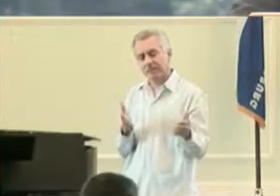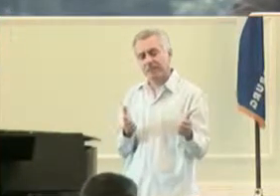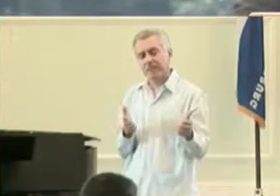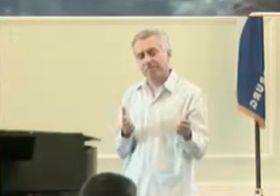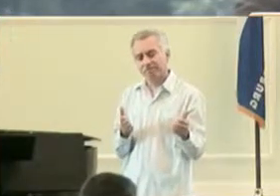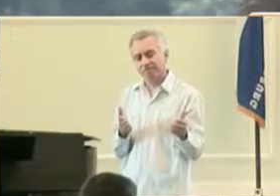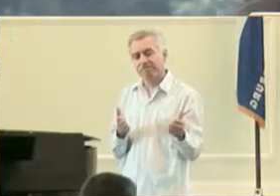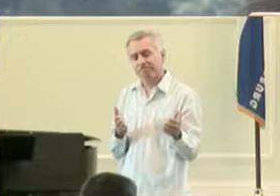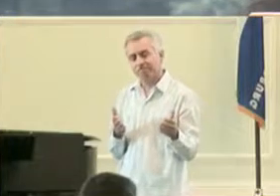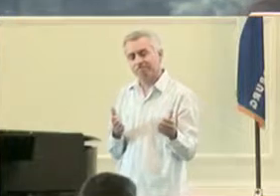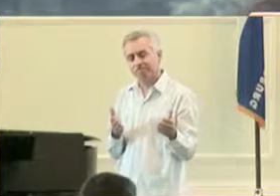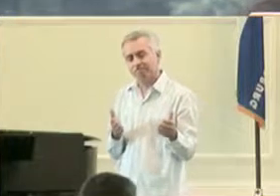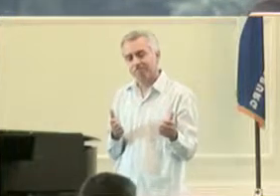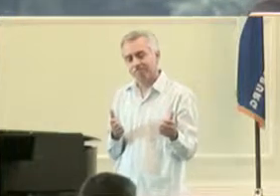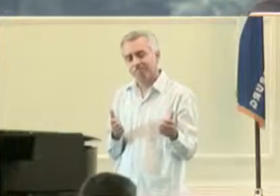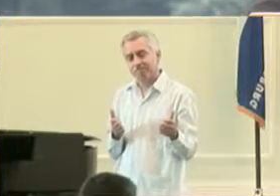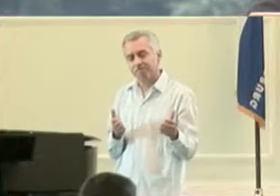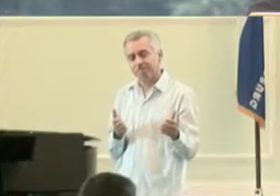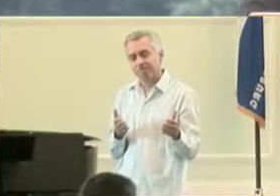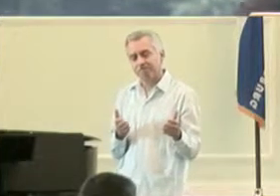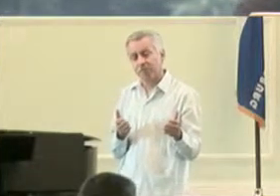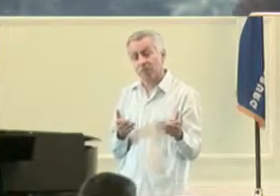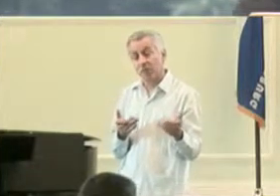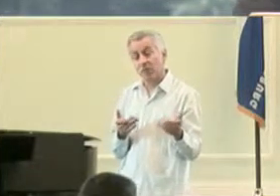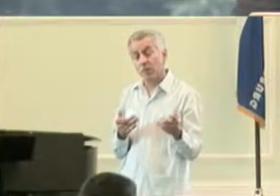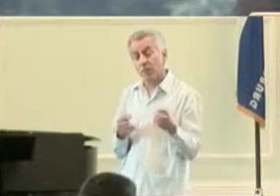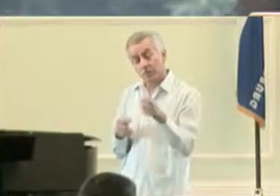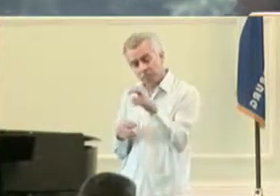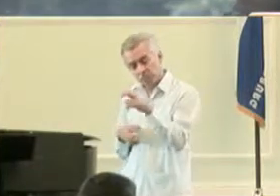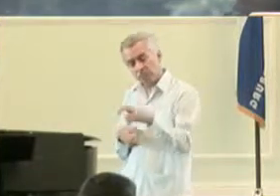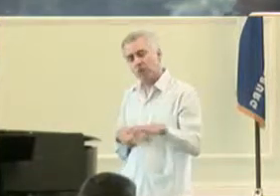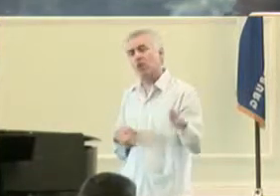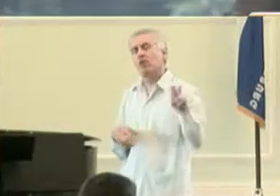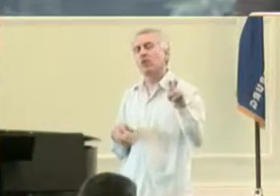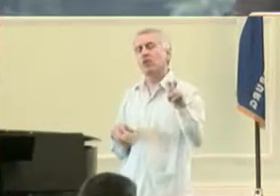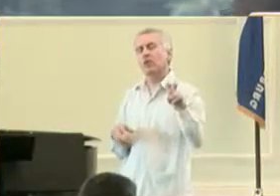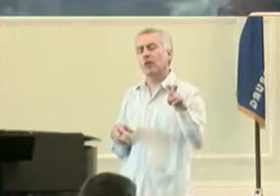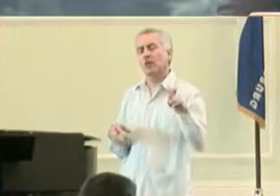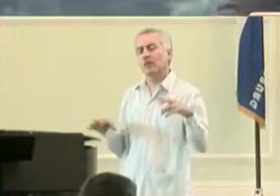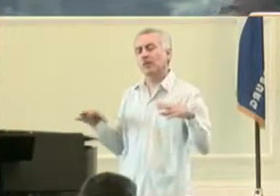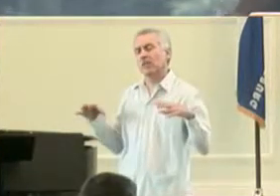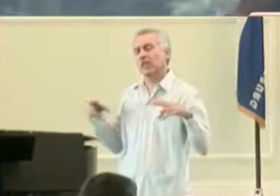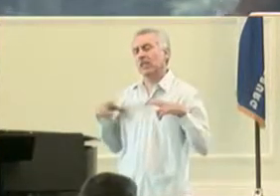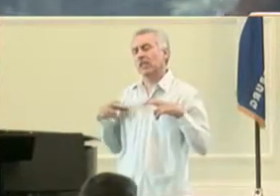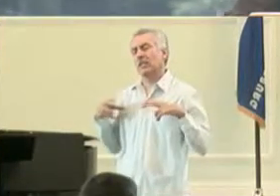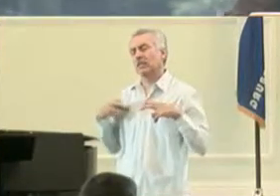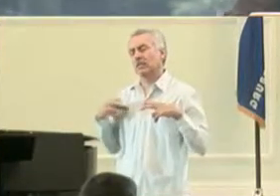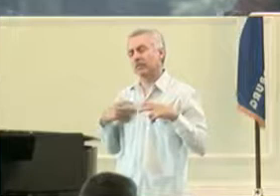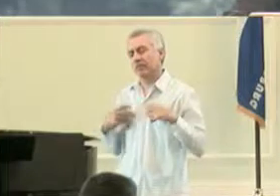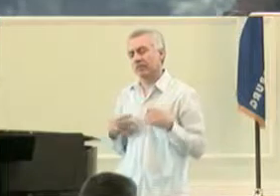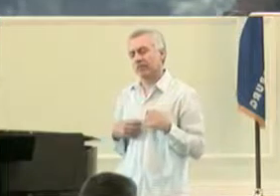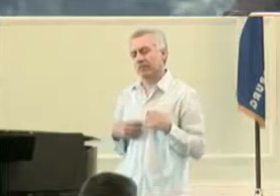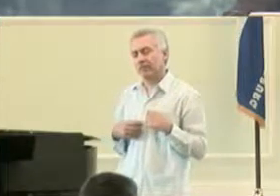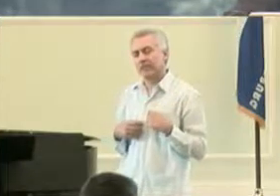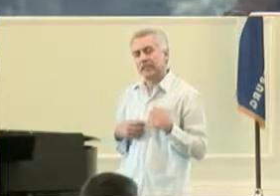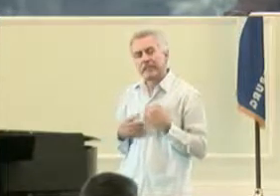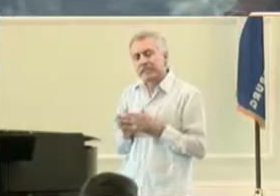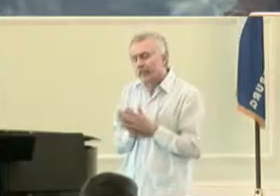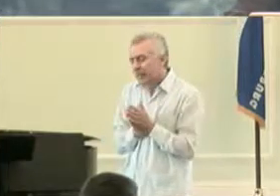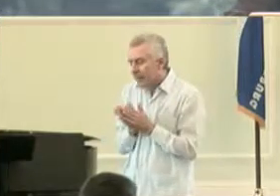Some of us are going to be going on vacation. Can't wait to go to this